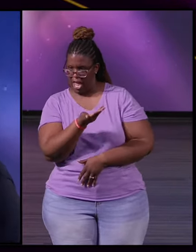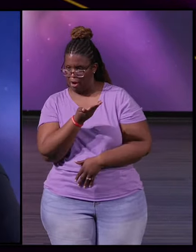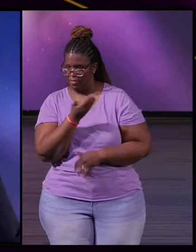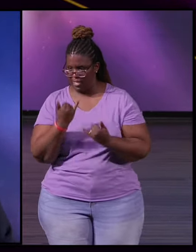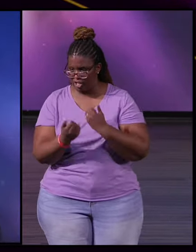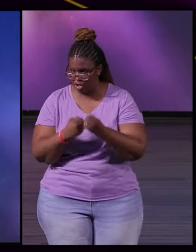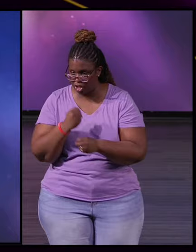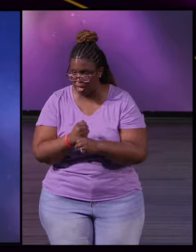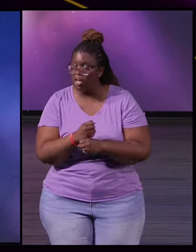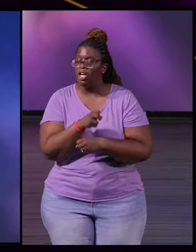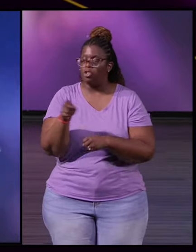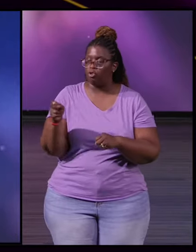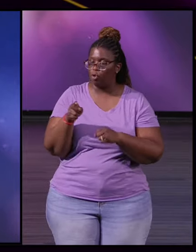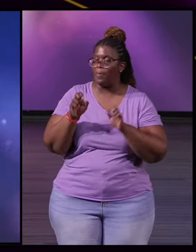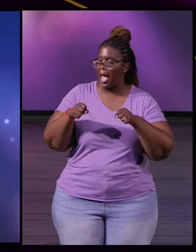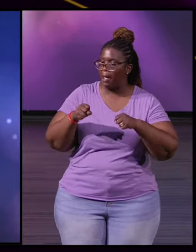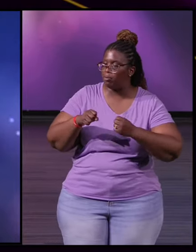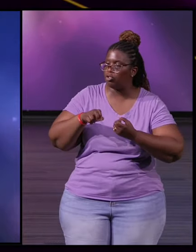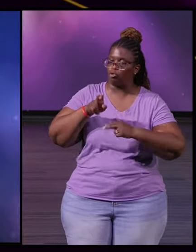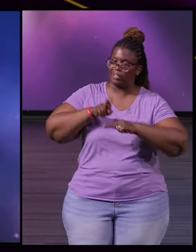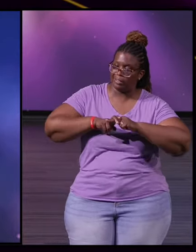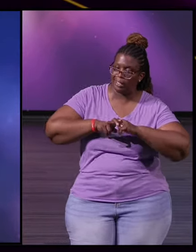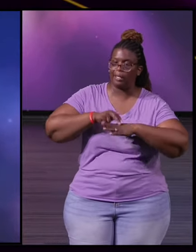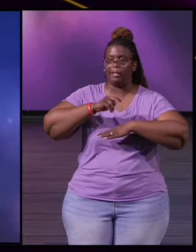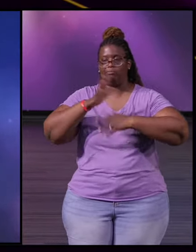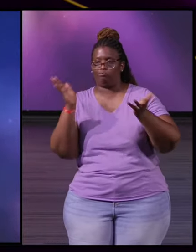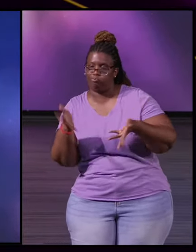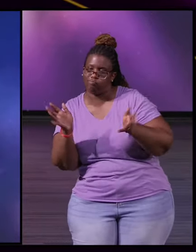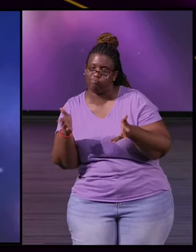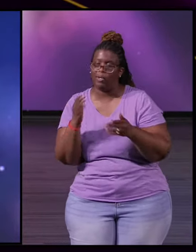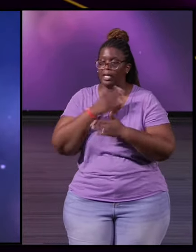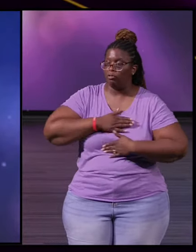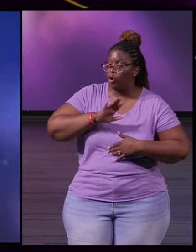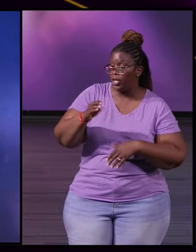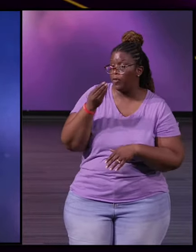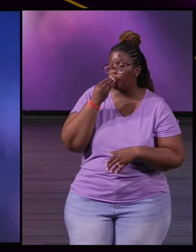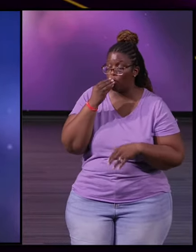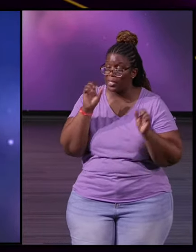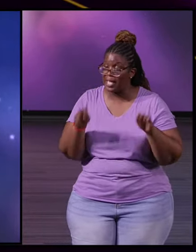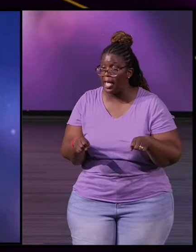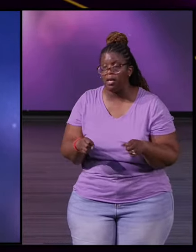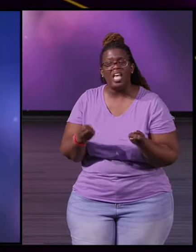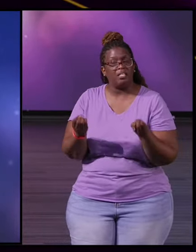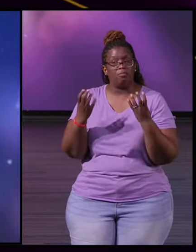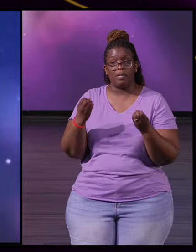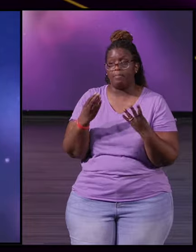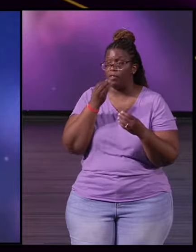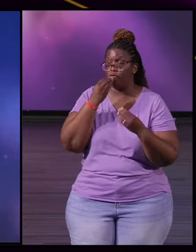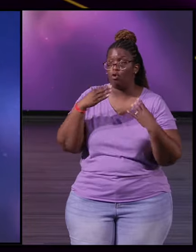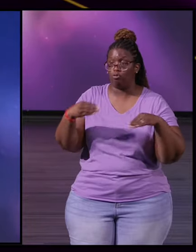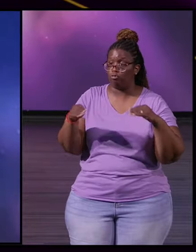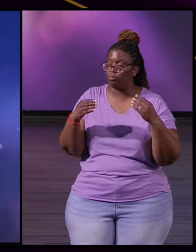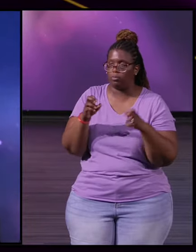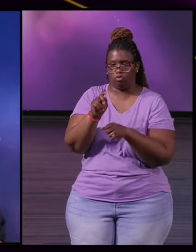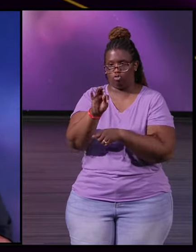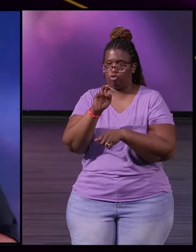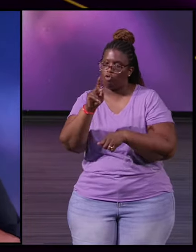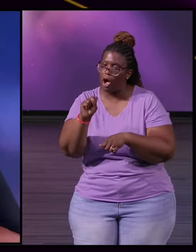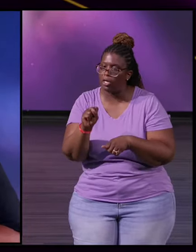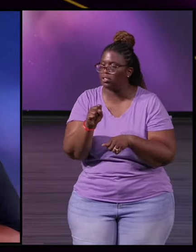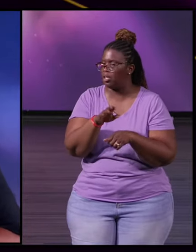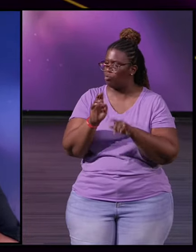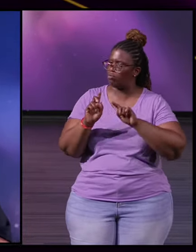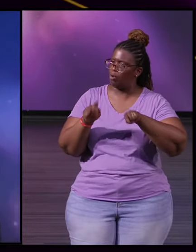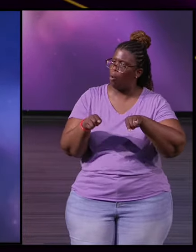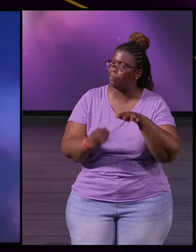gates for you to be able to sit and enjoy your food. We have lots of vendors. Please make sure that you support those vendors. It is open to the community. And so if you